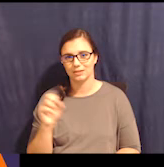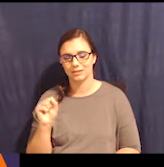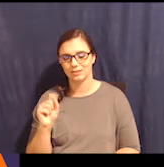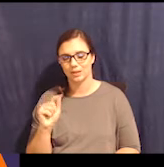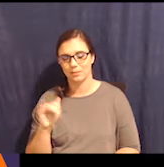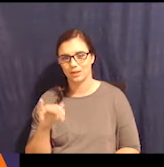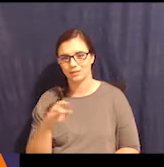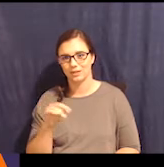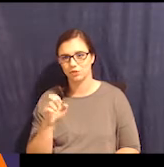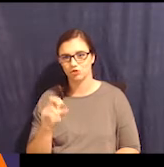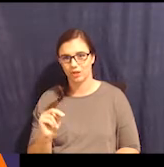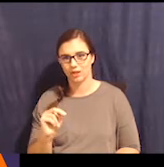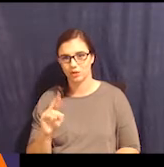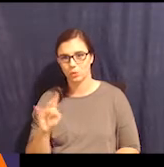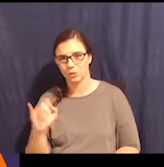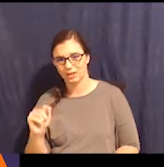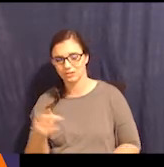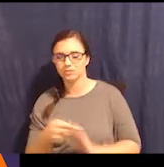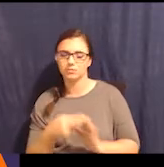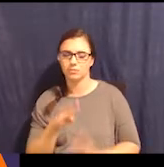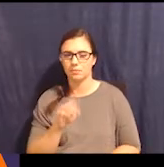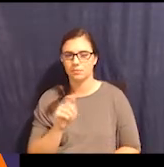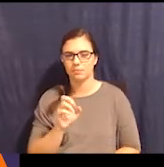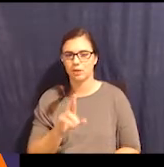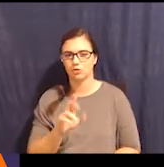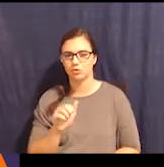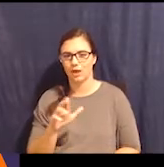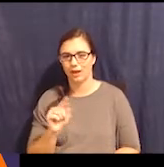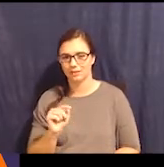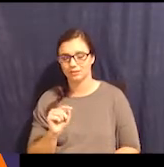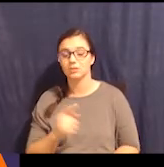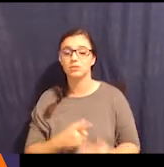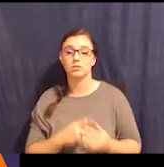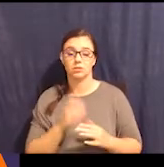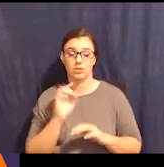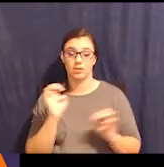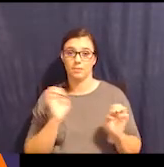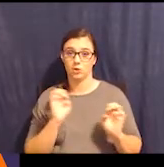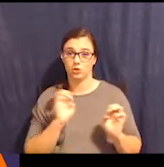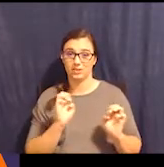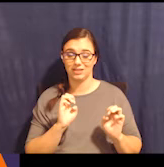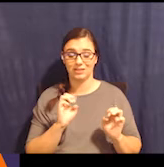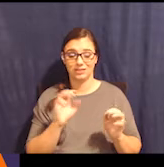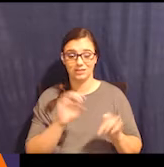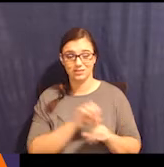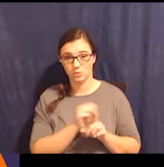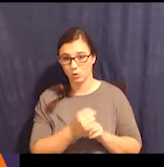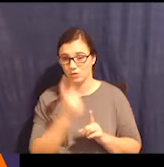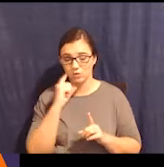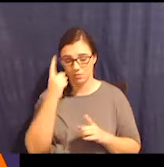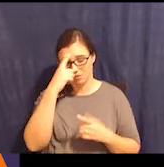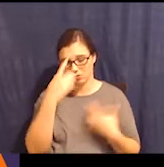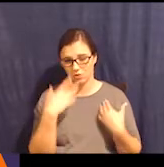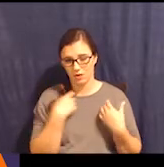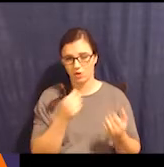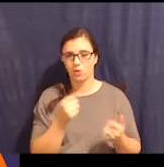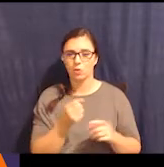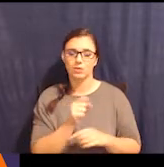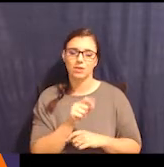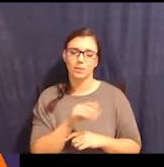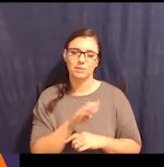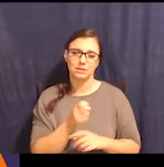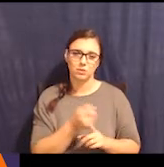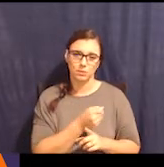under emergency conditions for mental health or substance abuse evaluations. Receiving facilities